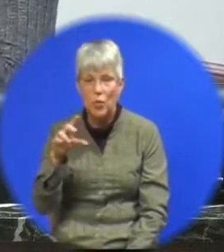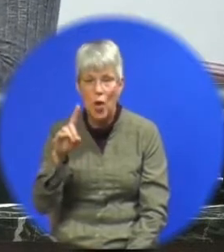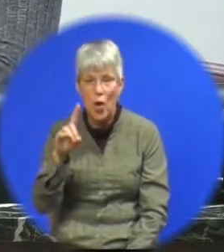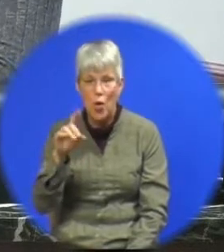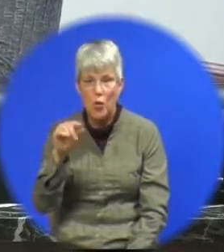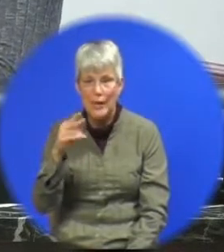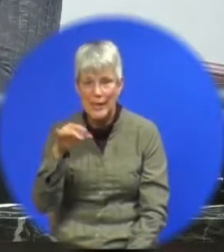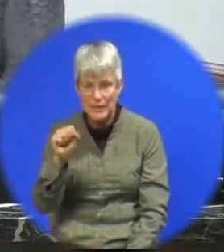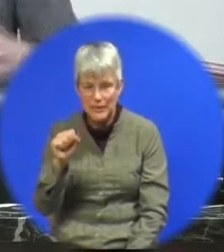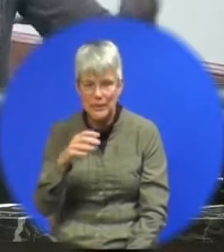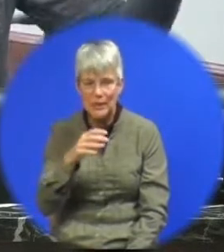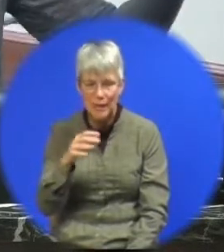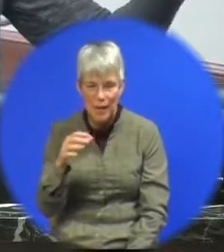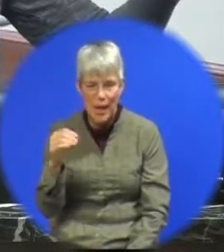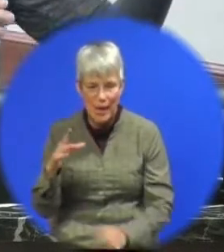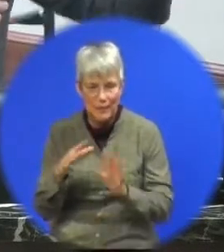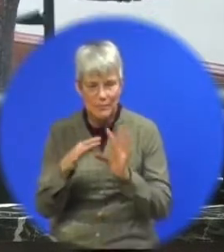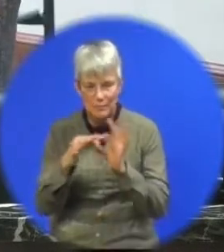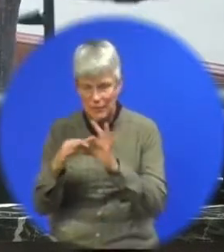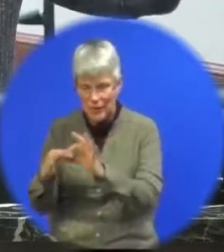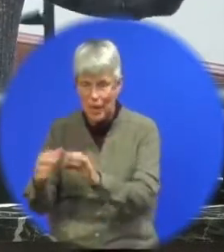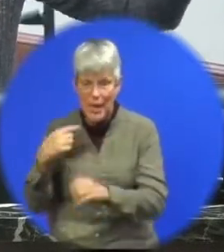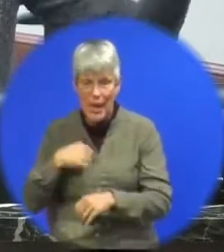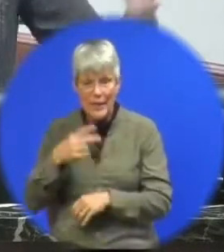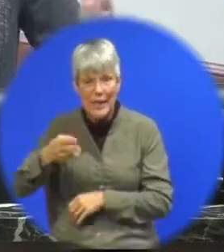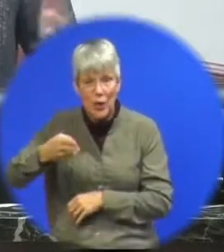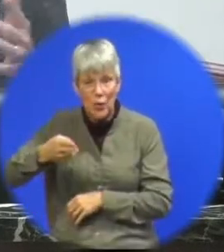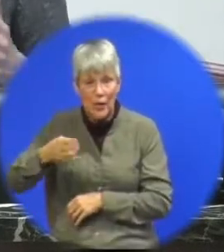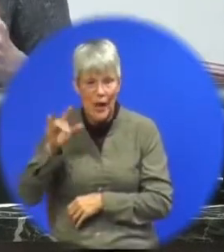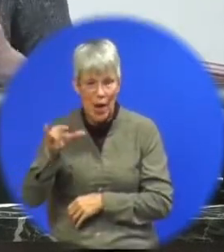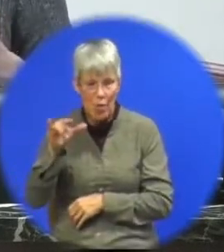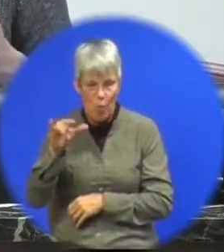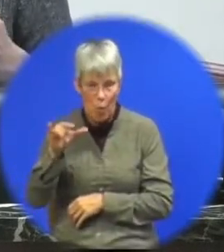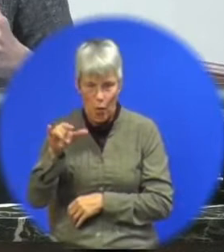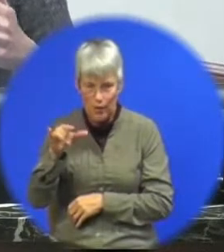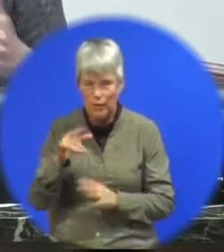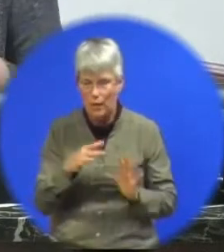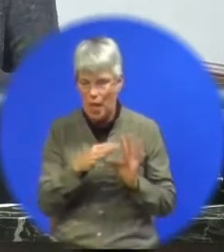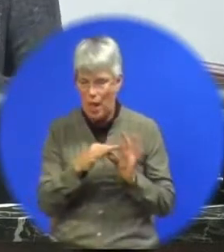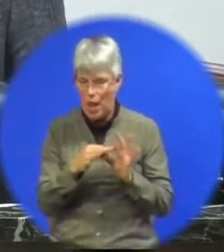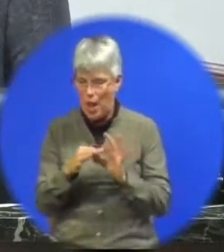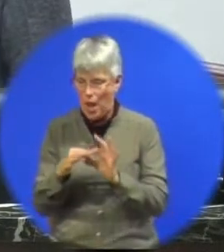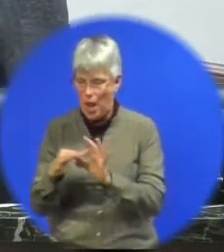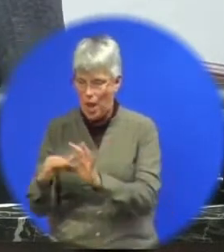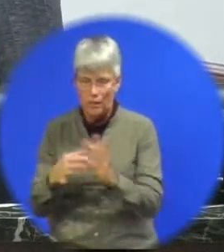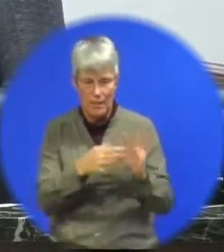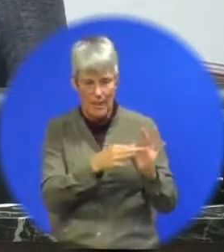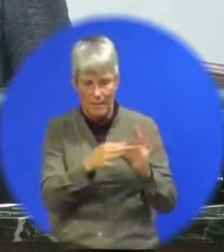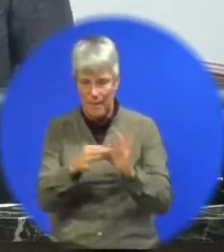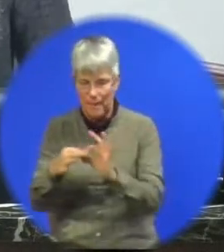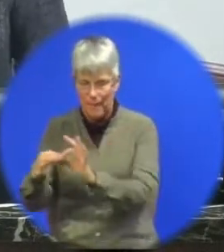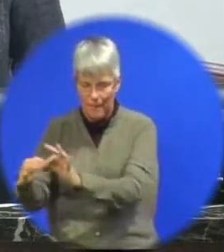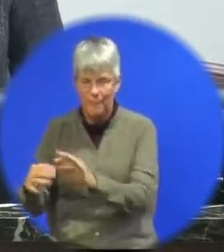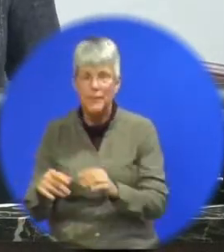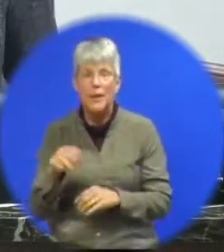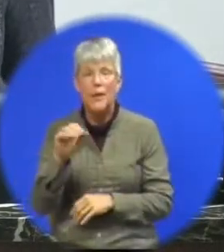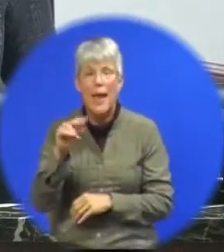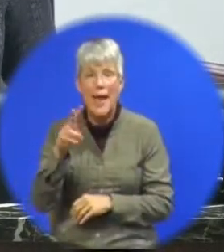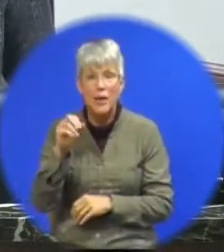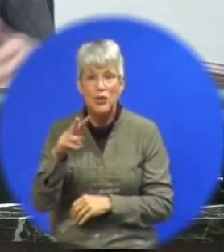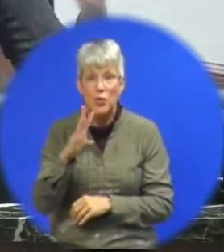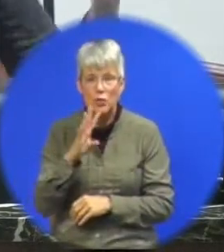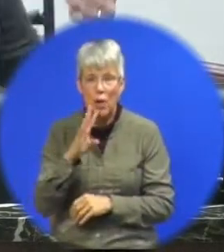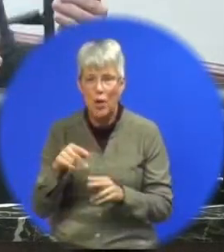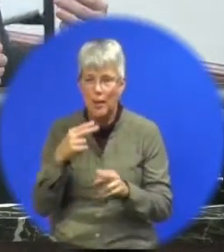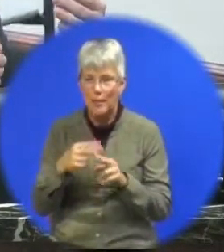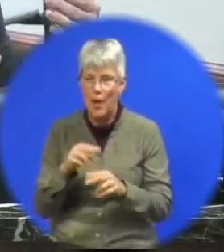the Hickory Airport, we're going to be taking Morganton all the way to Hickory. And as Andrew was talking about the Wilderness Gateway State